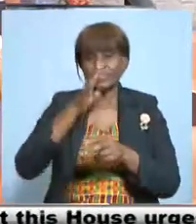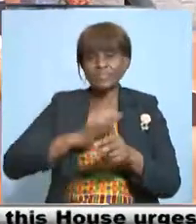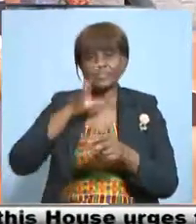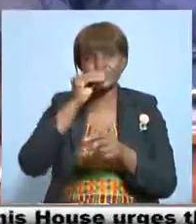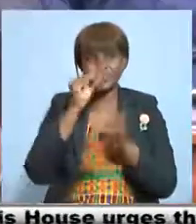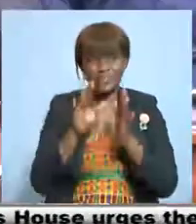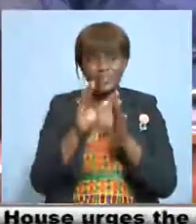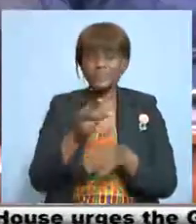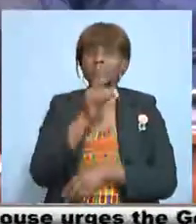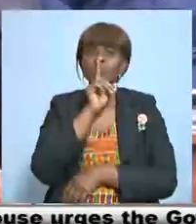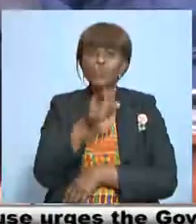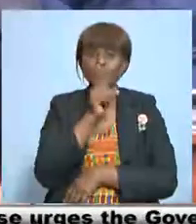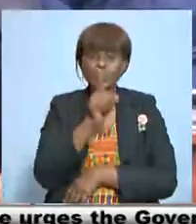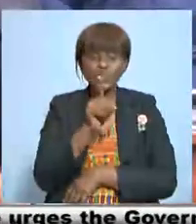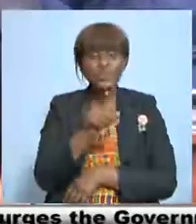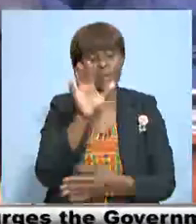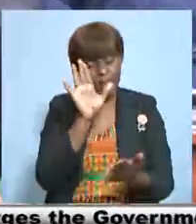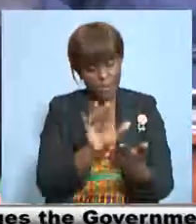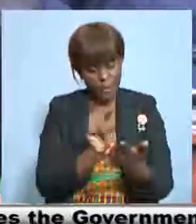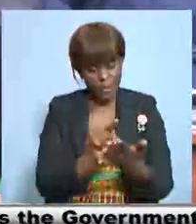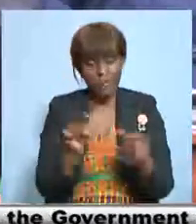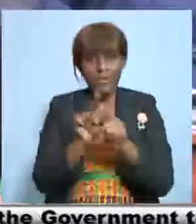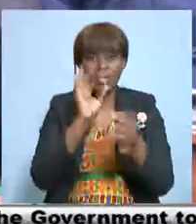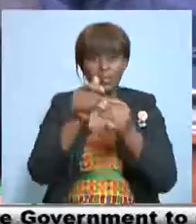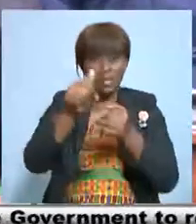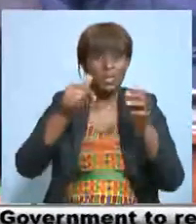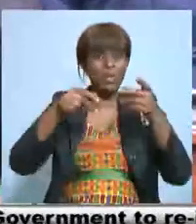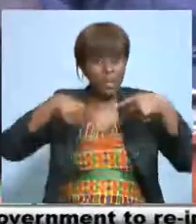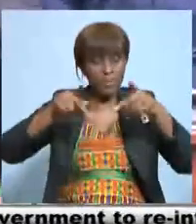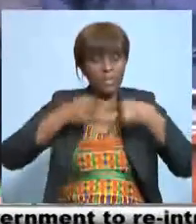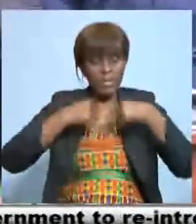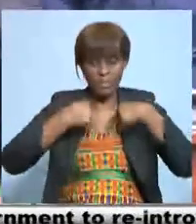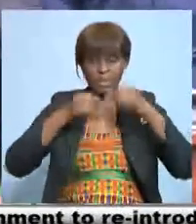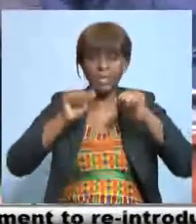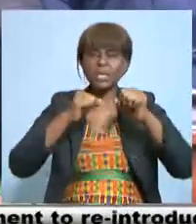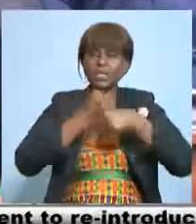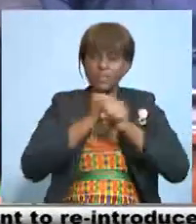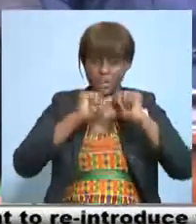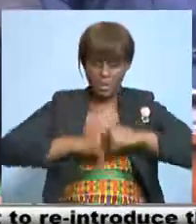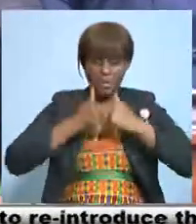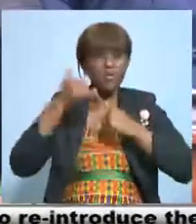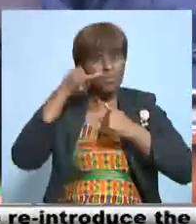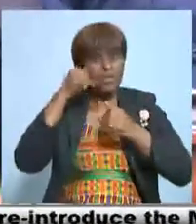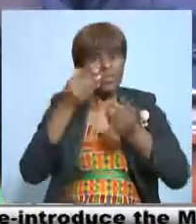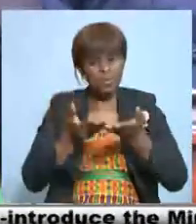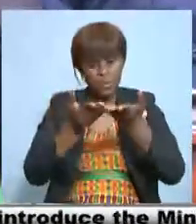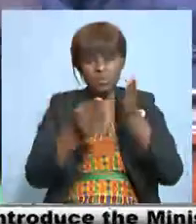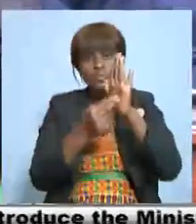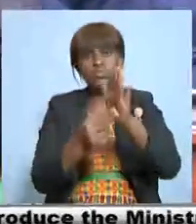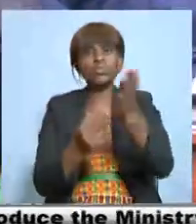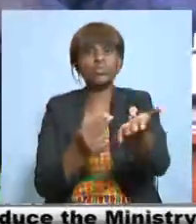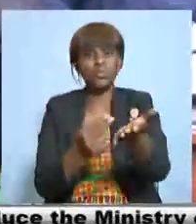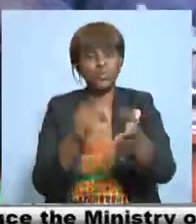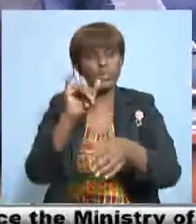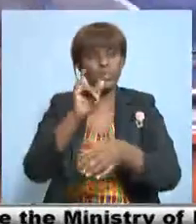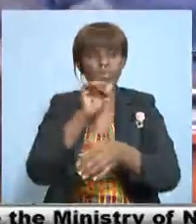Speaker, facts are here, and if you permit me, I can lay myself and my phone on the table to show you